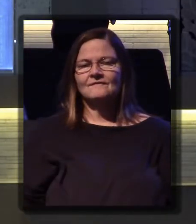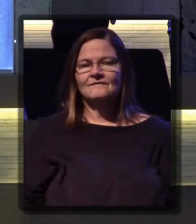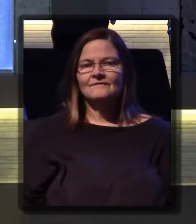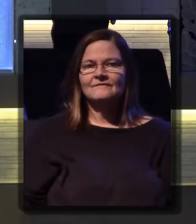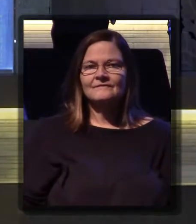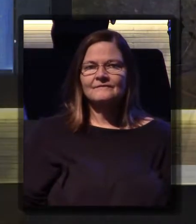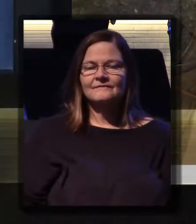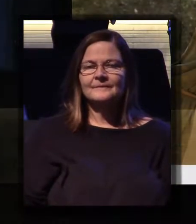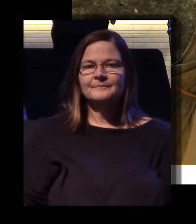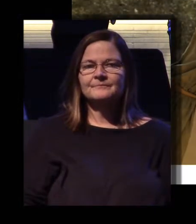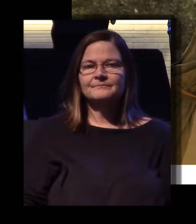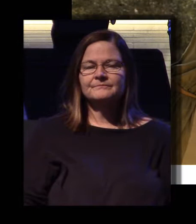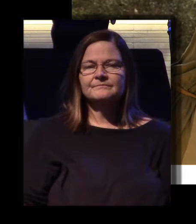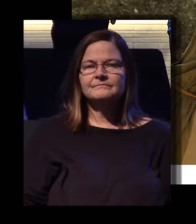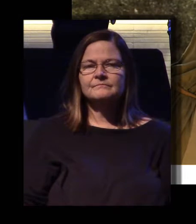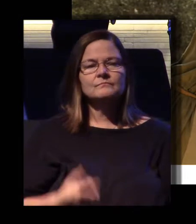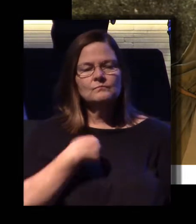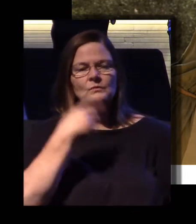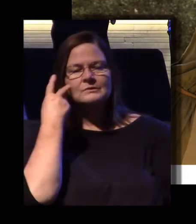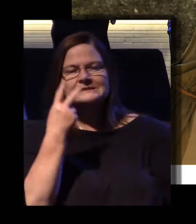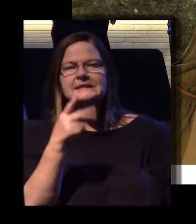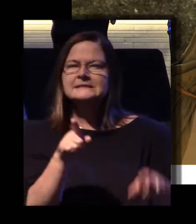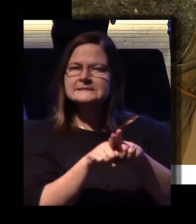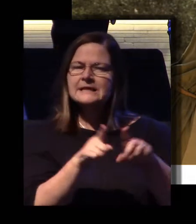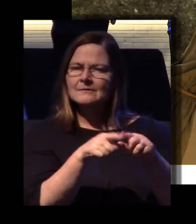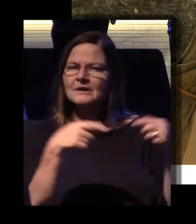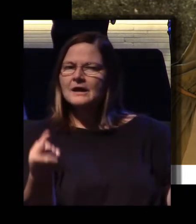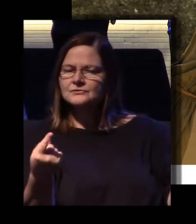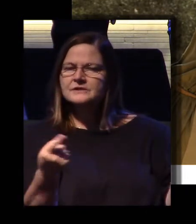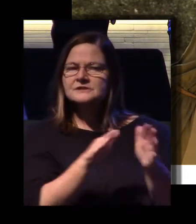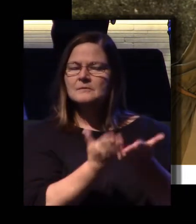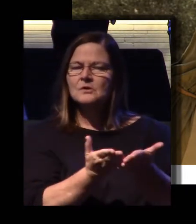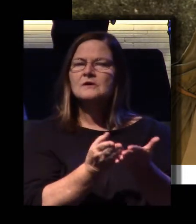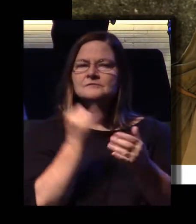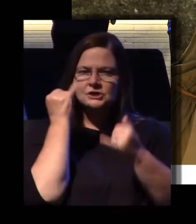we read, are like chaff. You see,